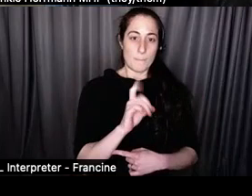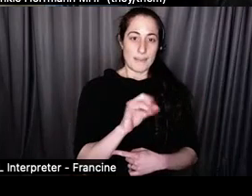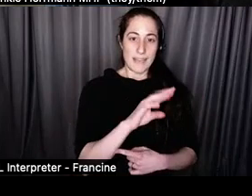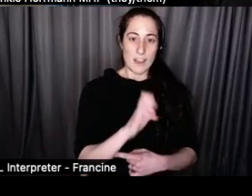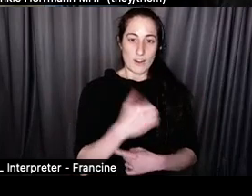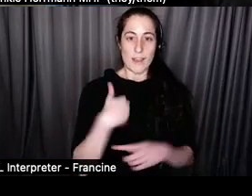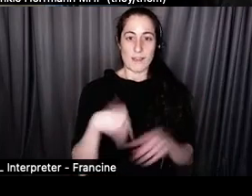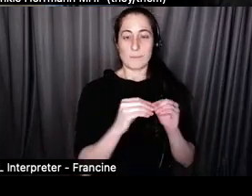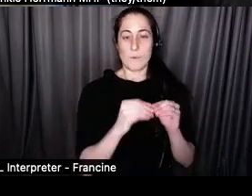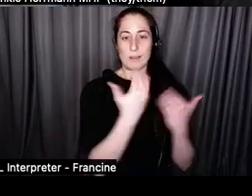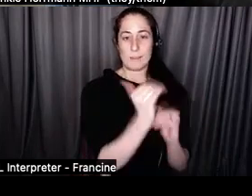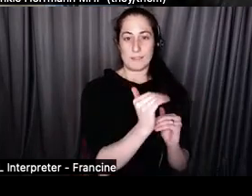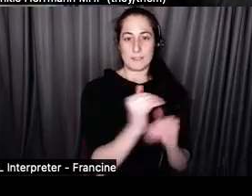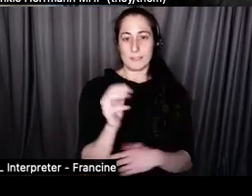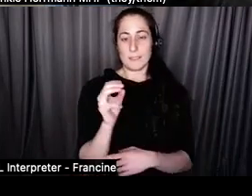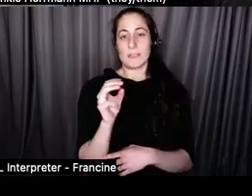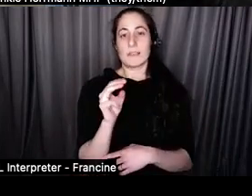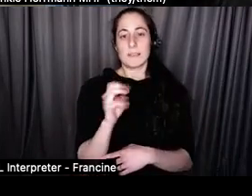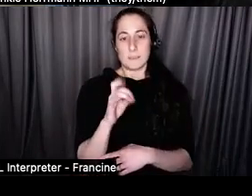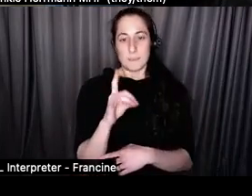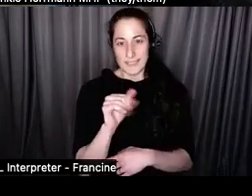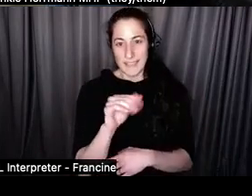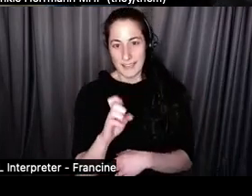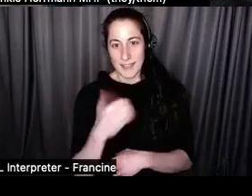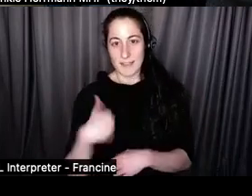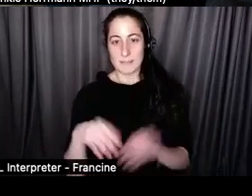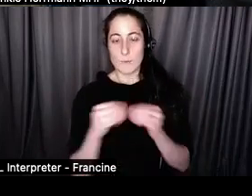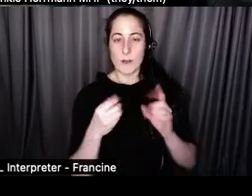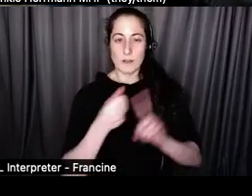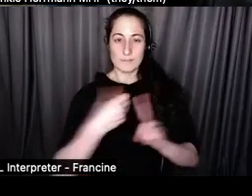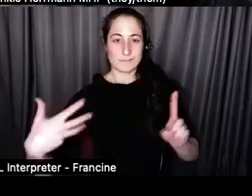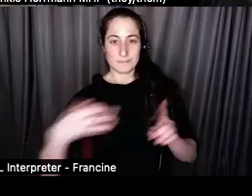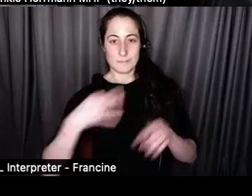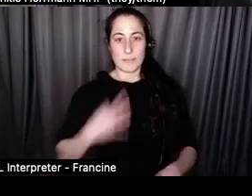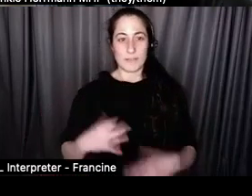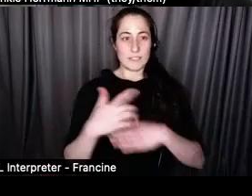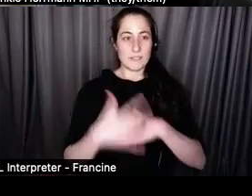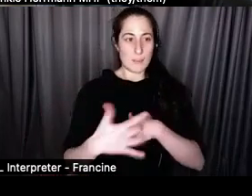benefits versus Medicaid, at least in New York, has more expansive benefits available for folks.